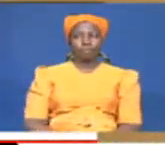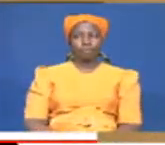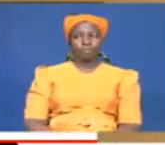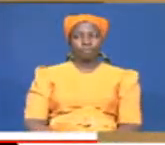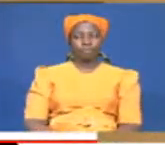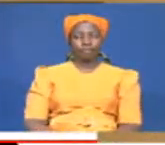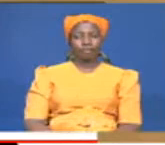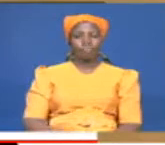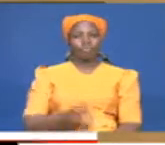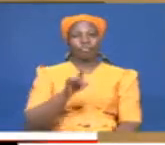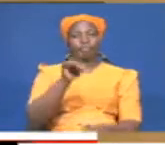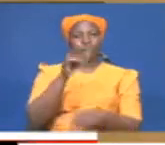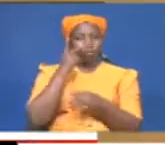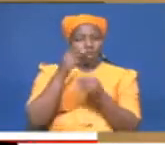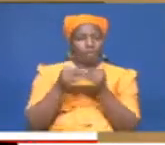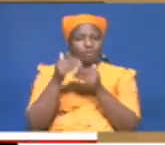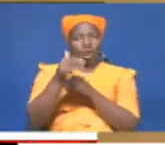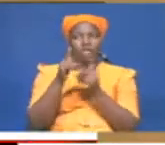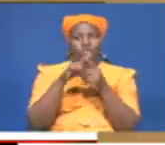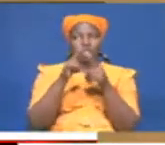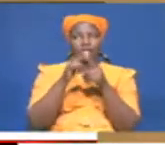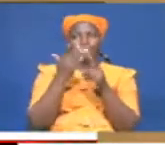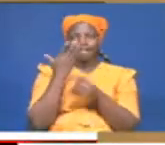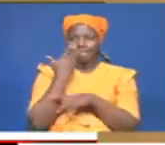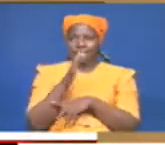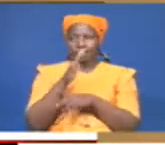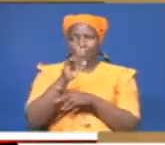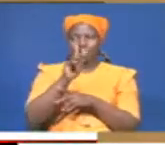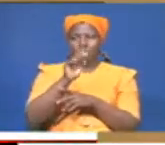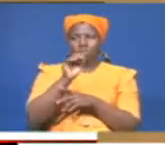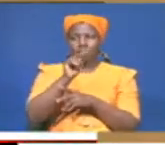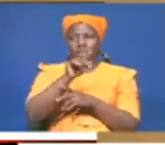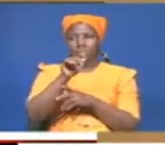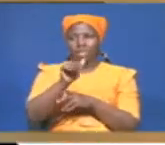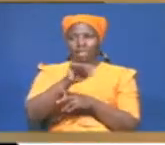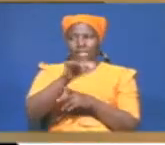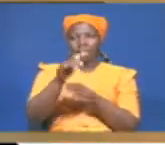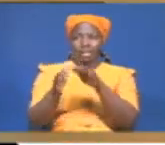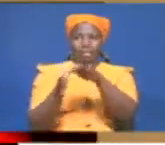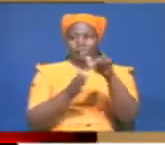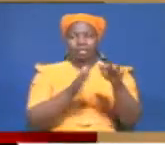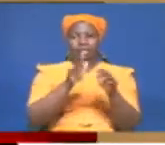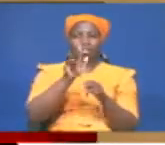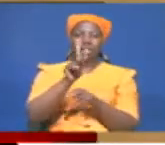And you all look forward to the completion of the Konza City. Now moving on, the Kenya Bureau of Standards in part.